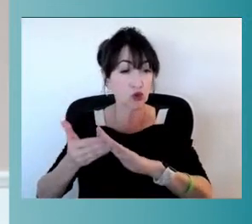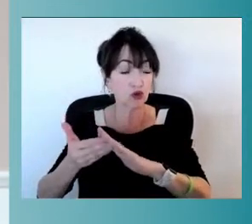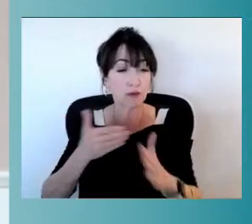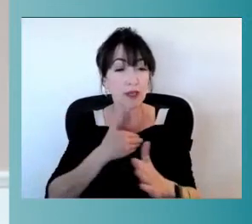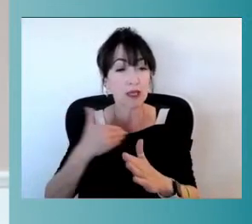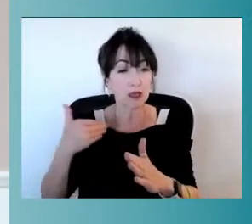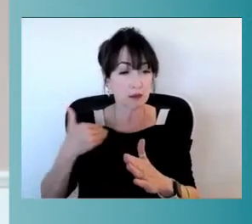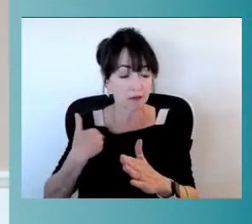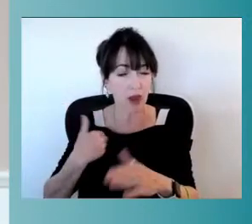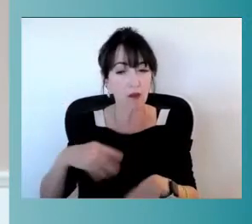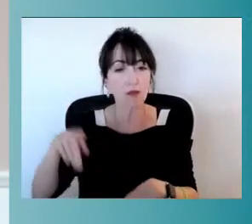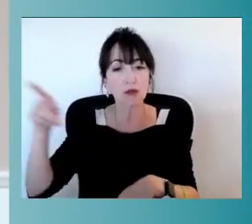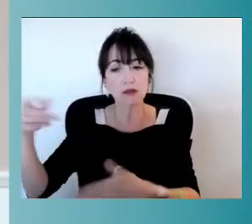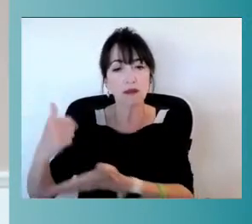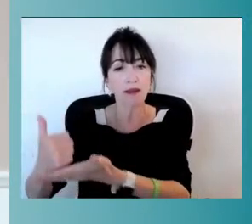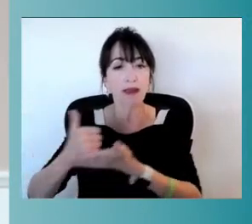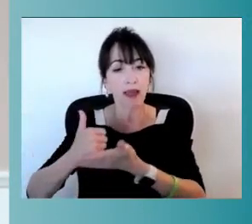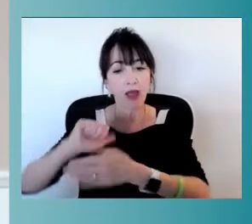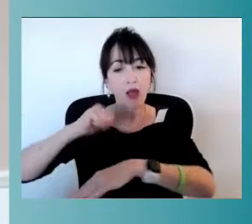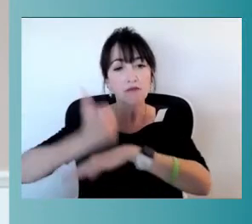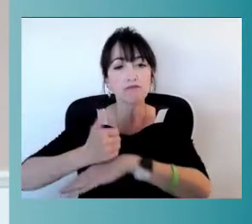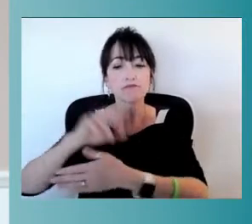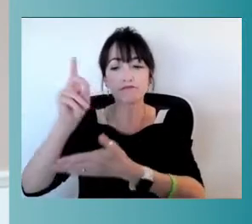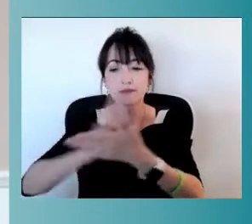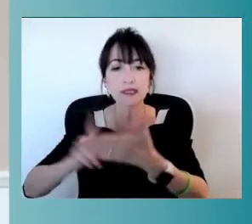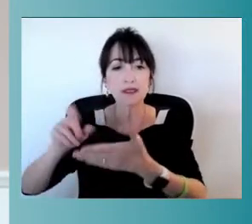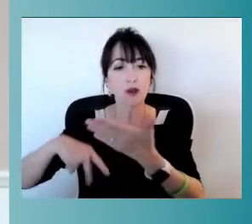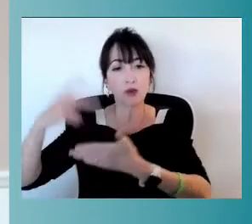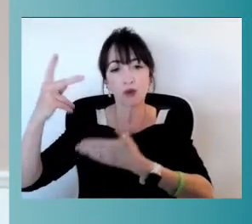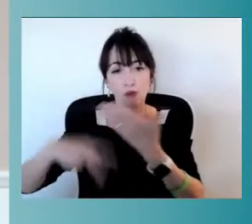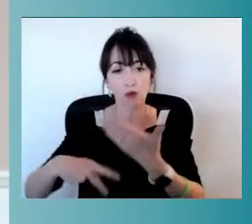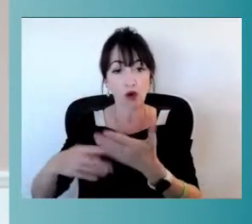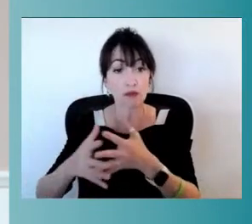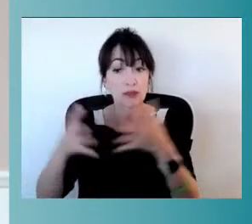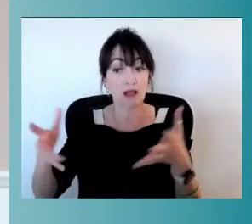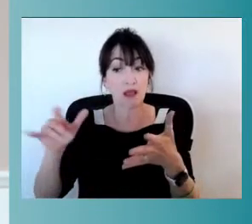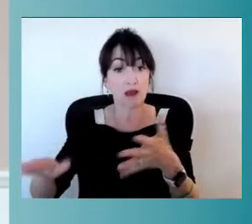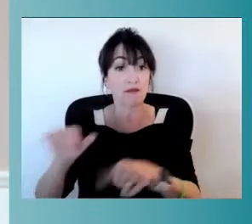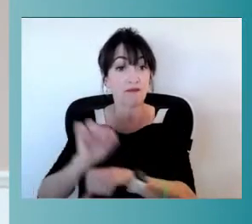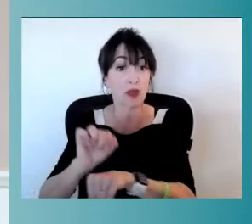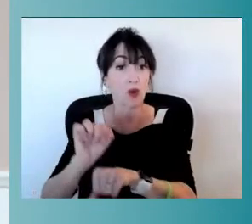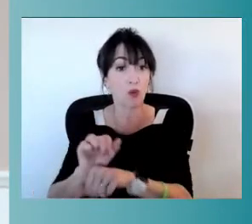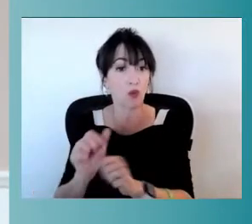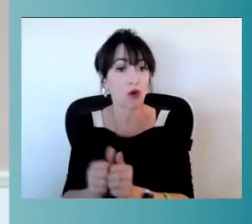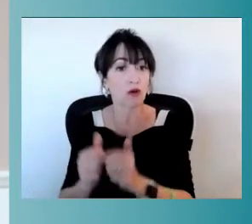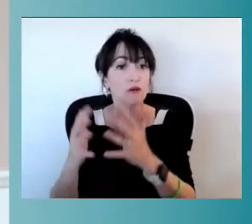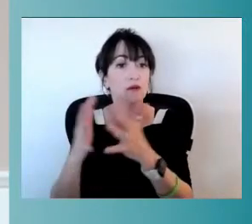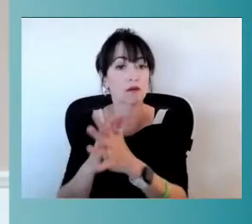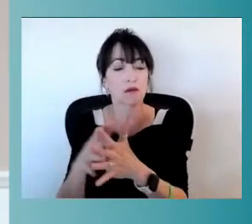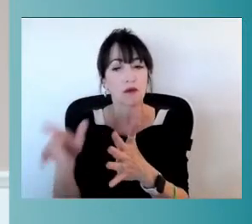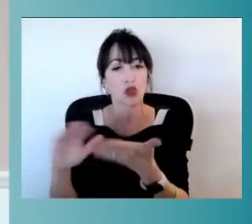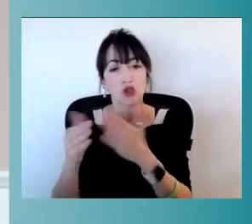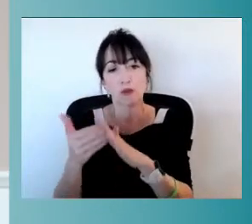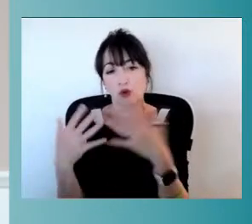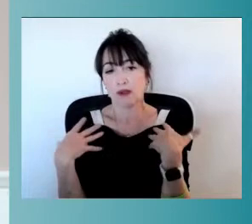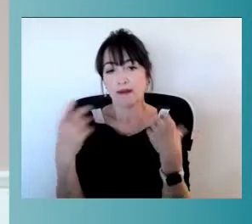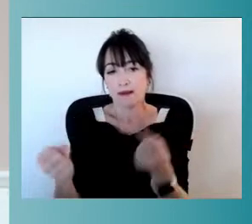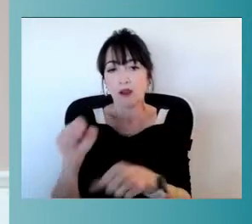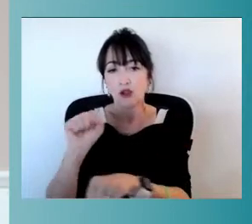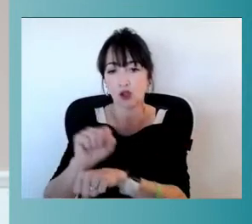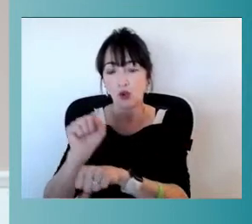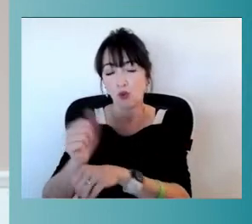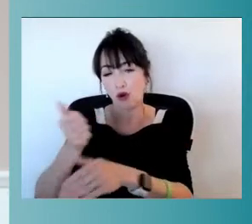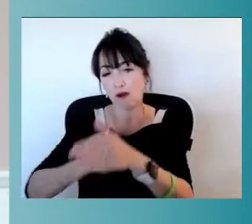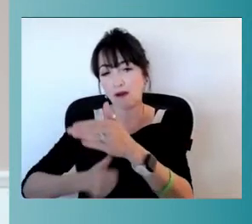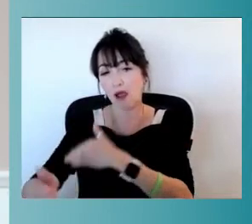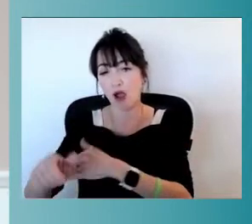of effective trauma initiatives. Much of that work launched to the Community Healing Work Group under Trauma Matters Delaware.